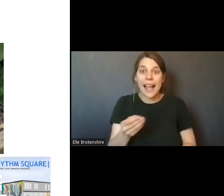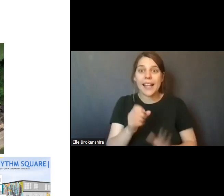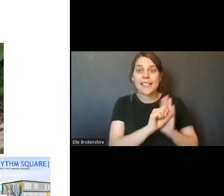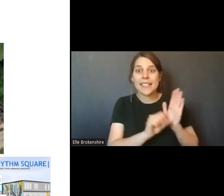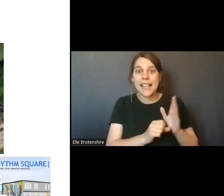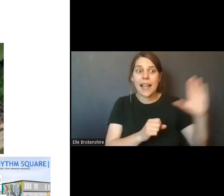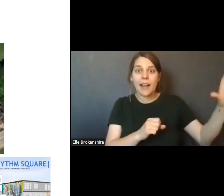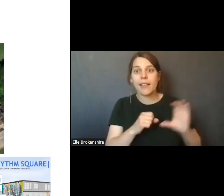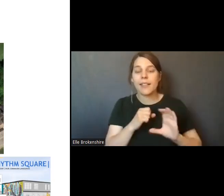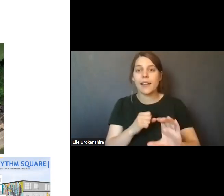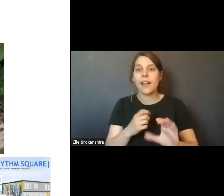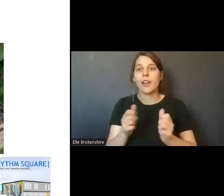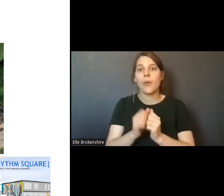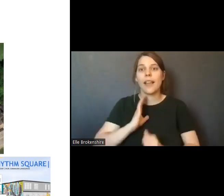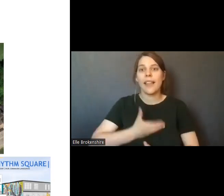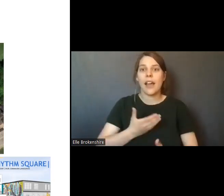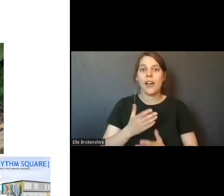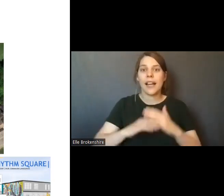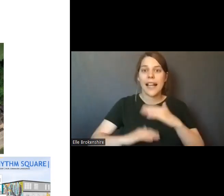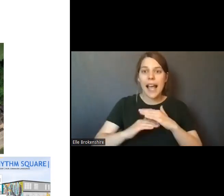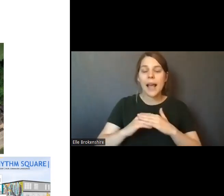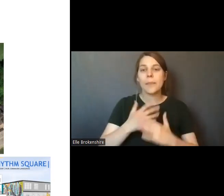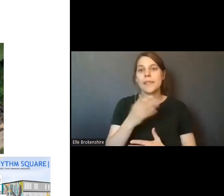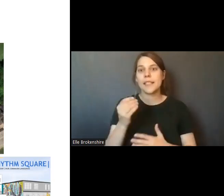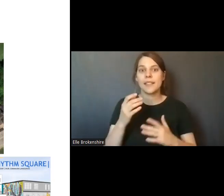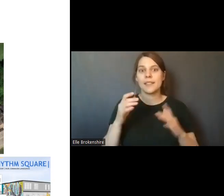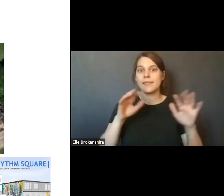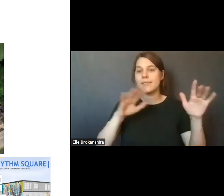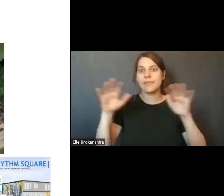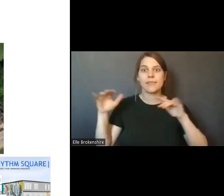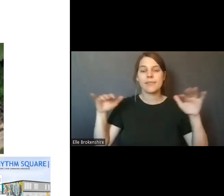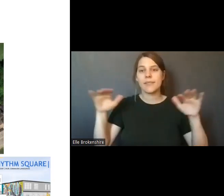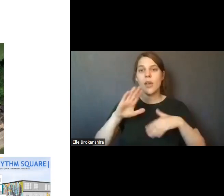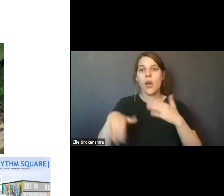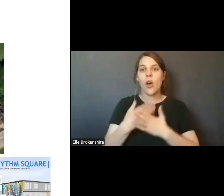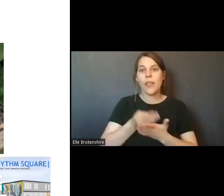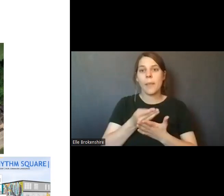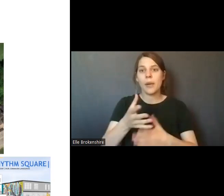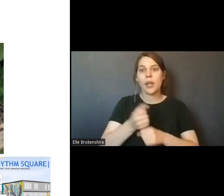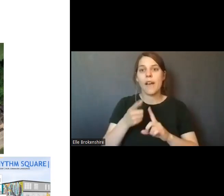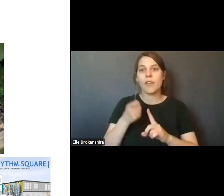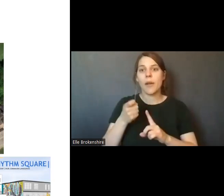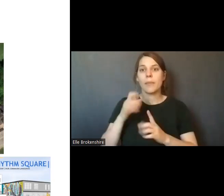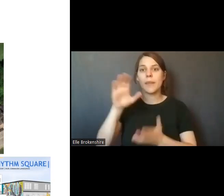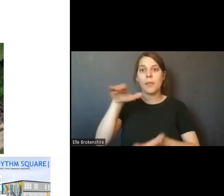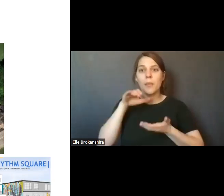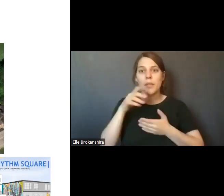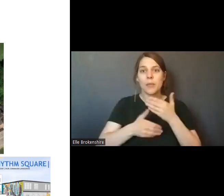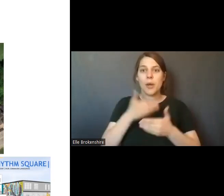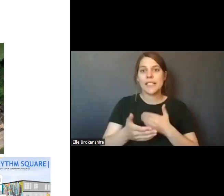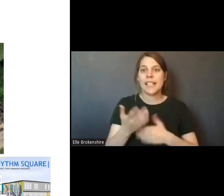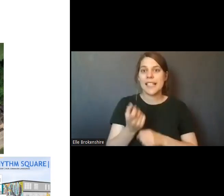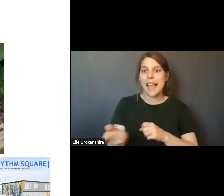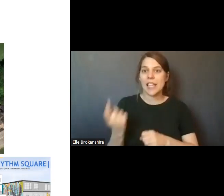with the RCAPs and the federal delegation with the funds that they secured via the appropriations process last year. So